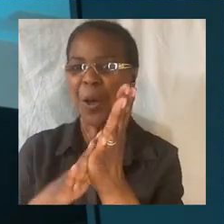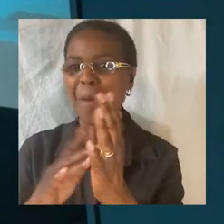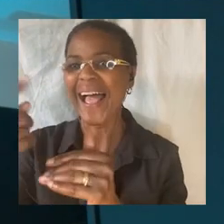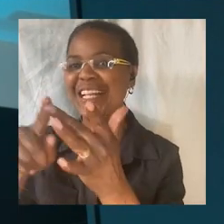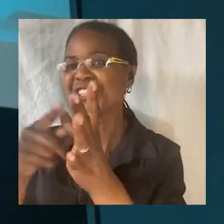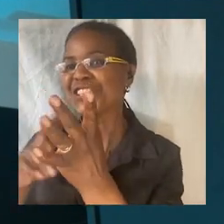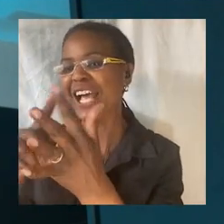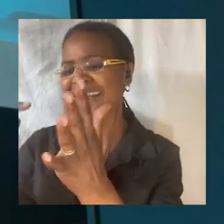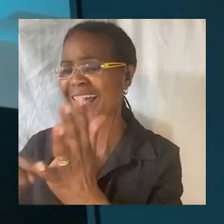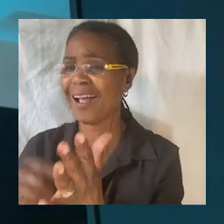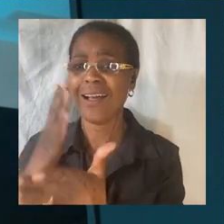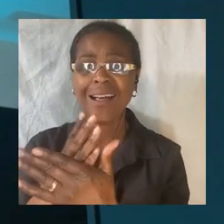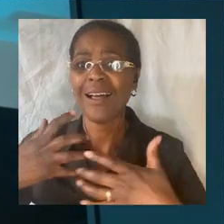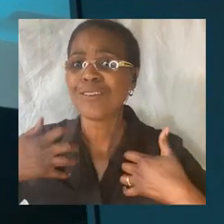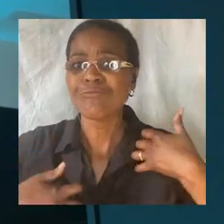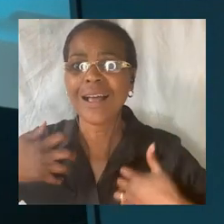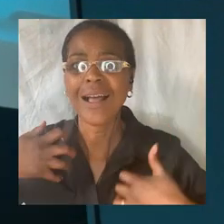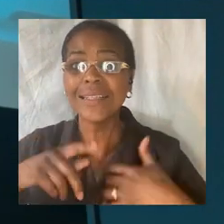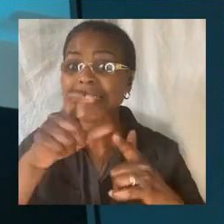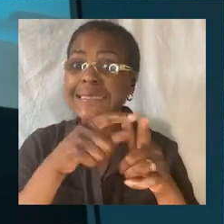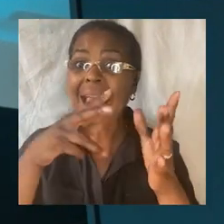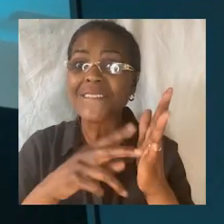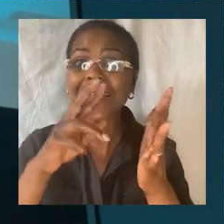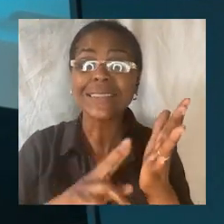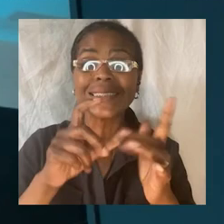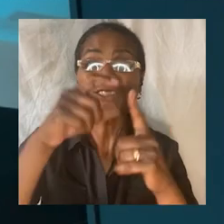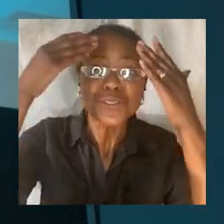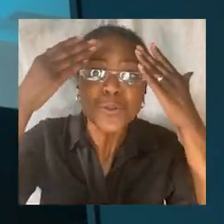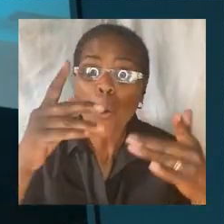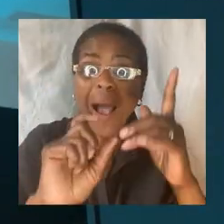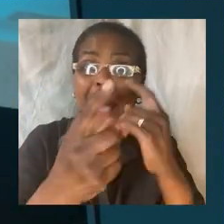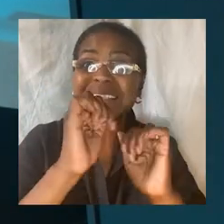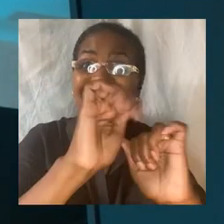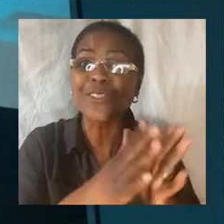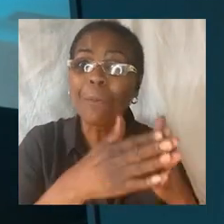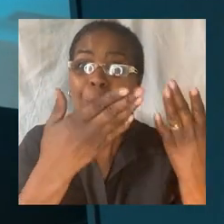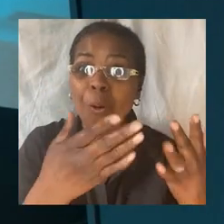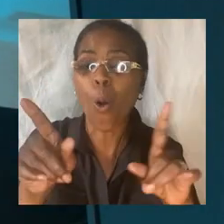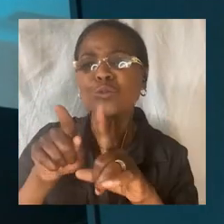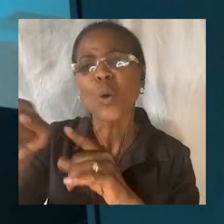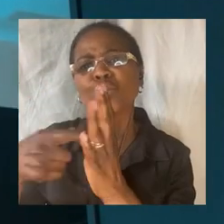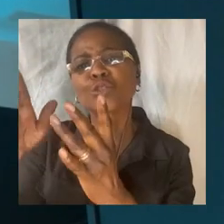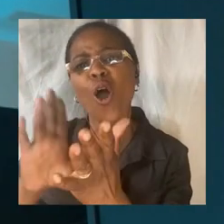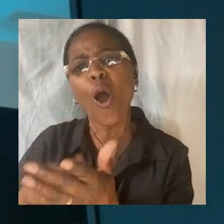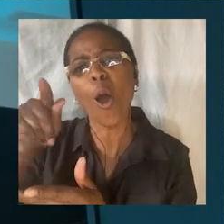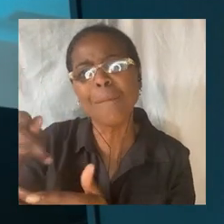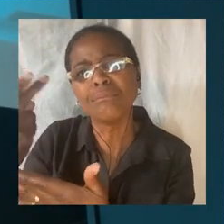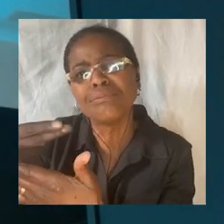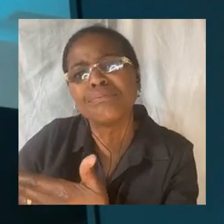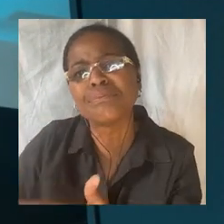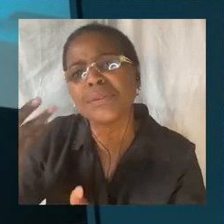for this incredible discussion. It was really interesting to hear how David didn't know what was going to happen in his book and find out how Tom created the